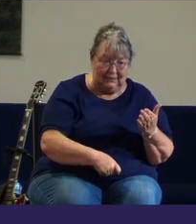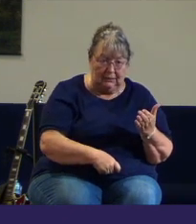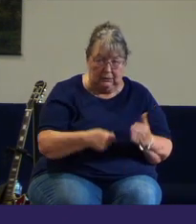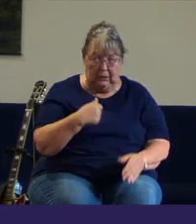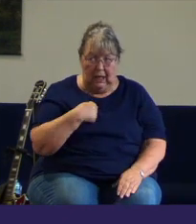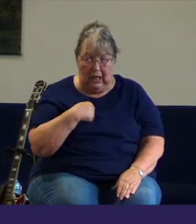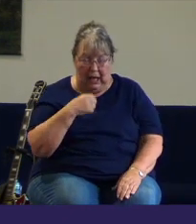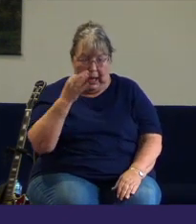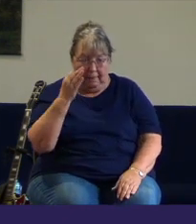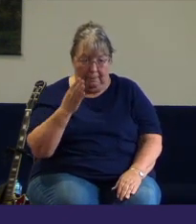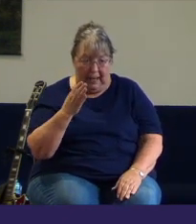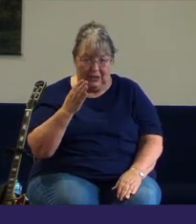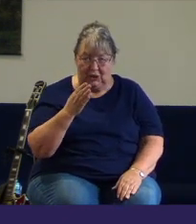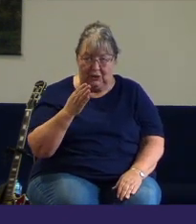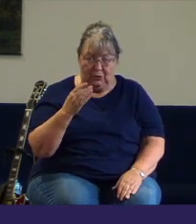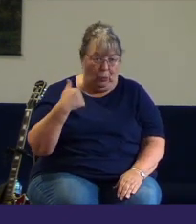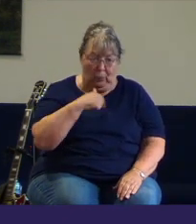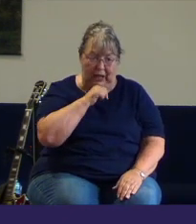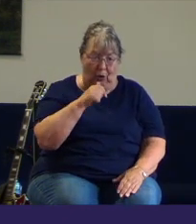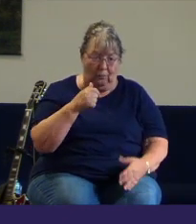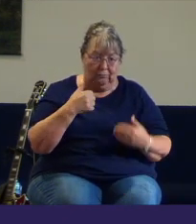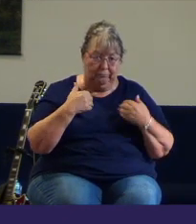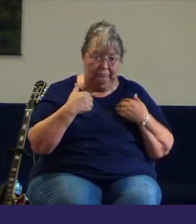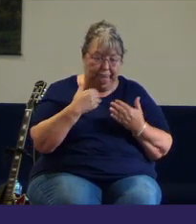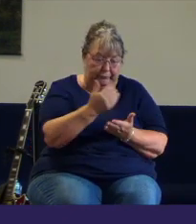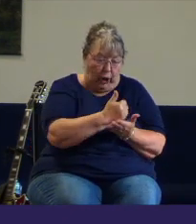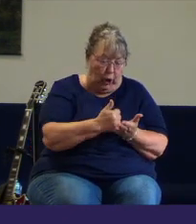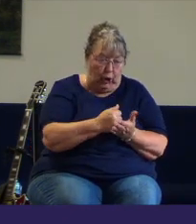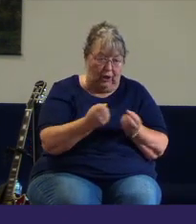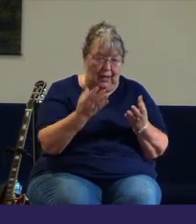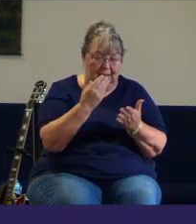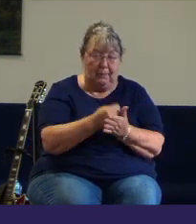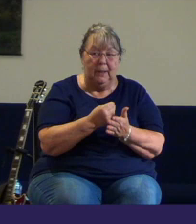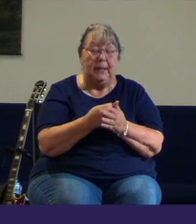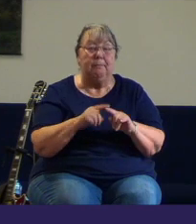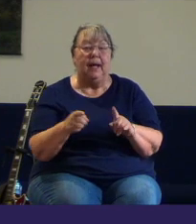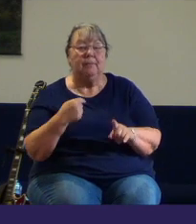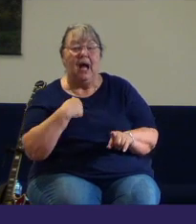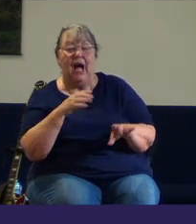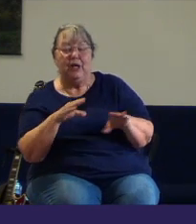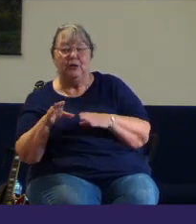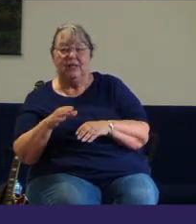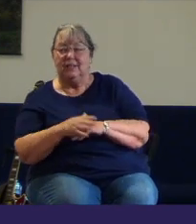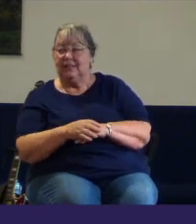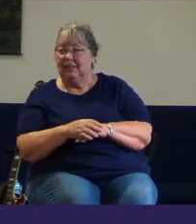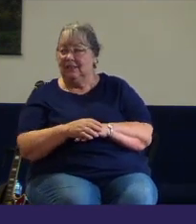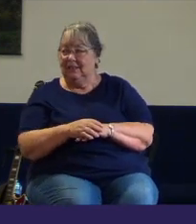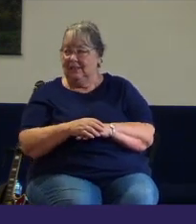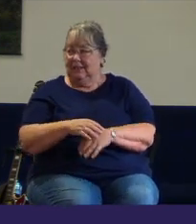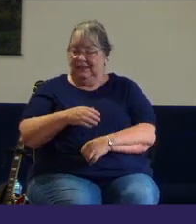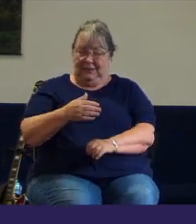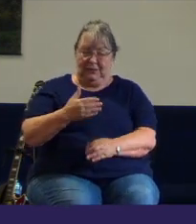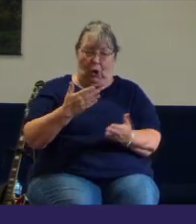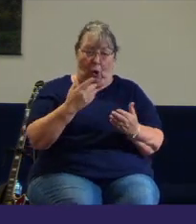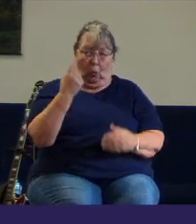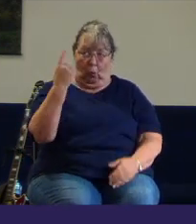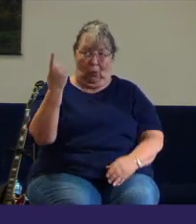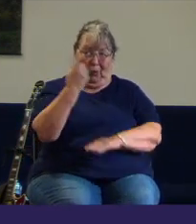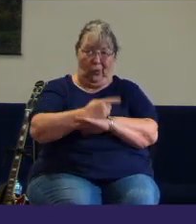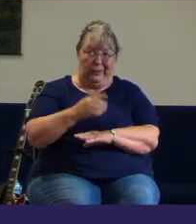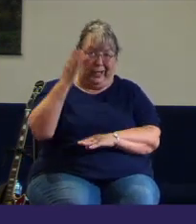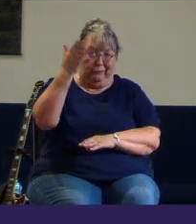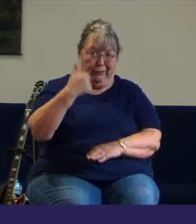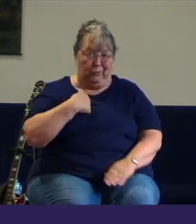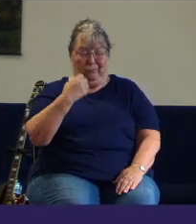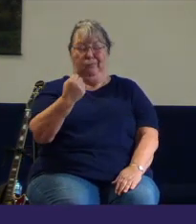pastor, so it's not like we make a whole lot of money, but hear this. I mean, I do this a lot. I know I got to stop because one day I'm going to get hit in the face, but, you know, I